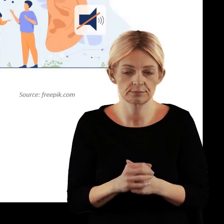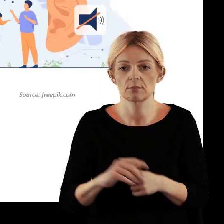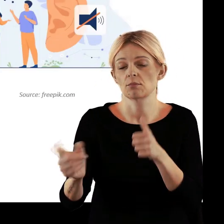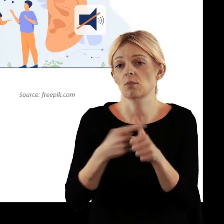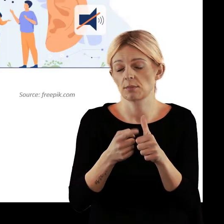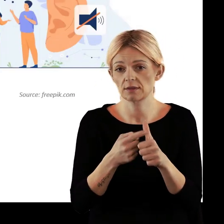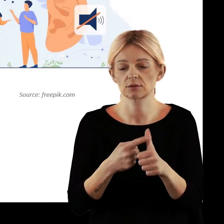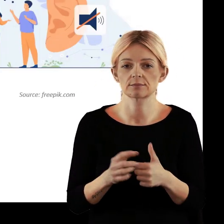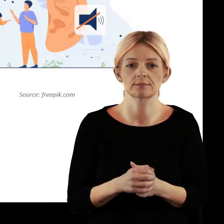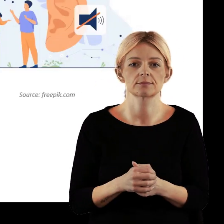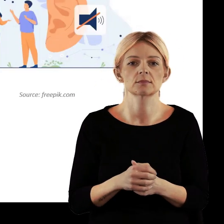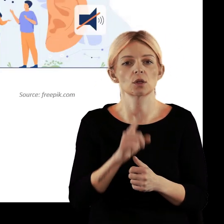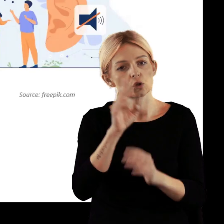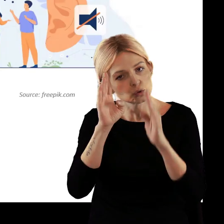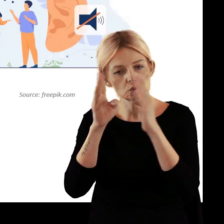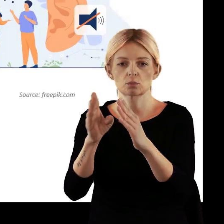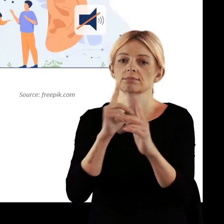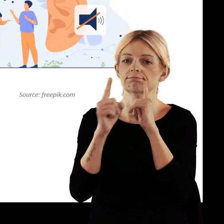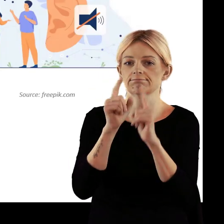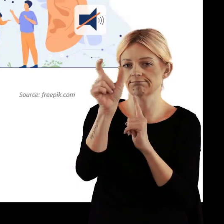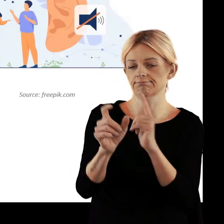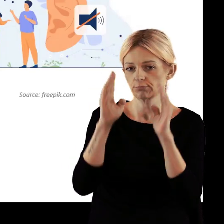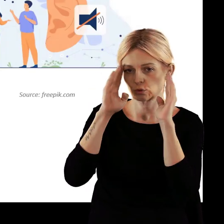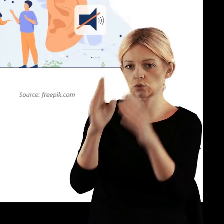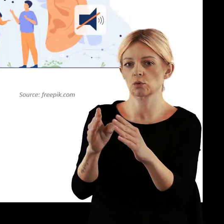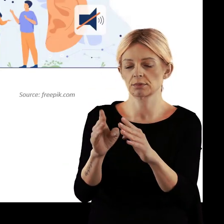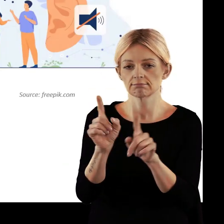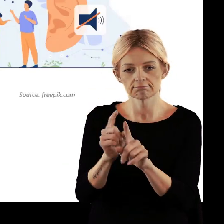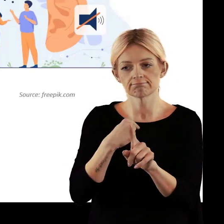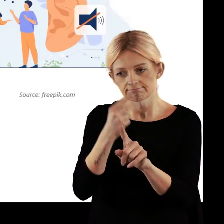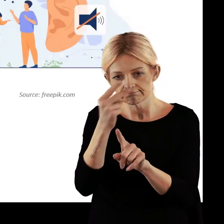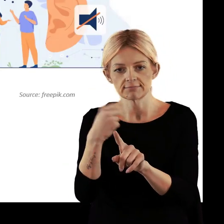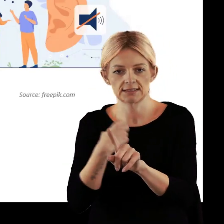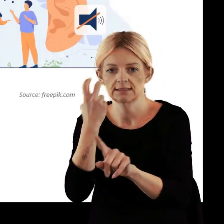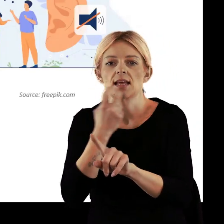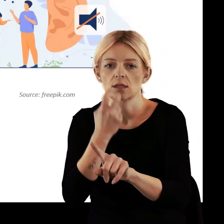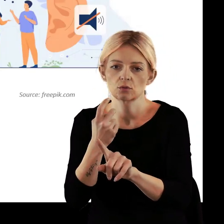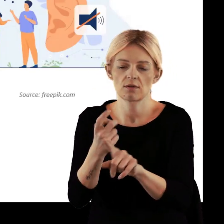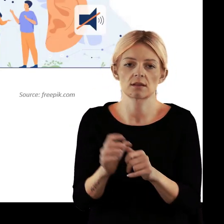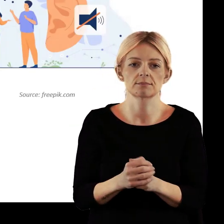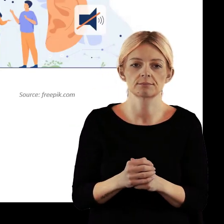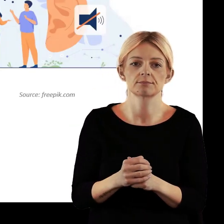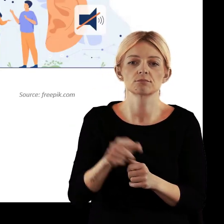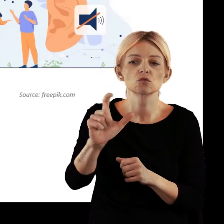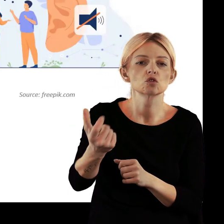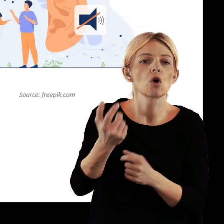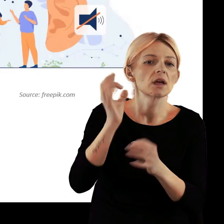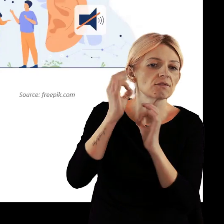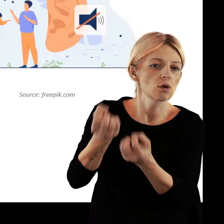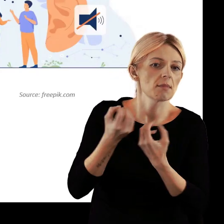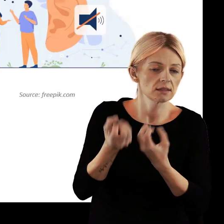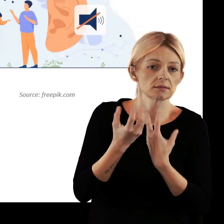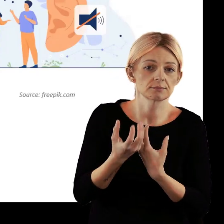partner and show interest in what they are communicating. Second, do not interrupt